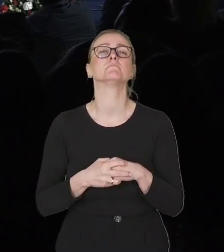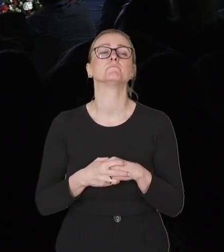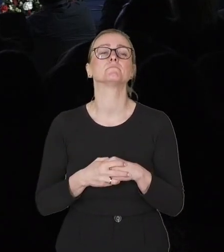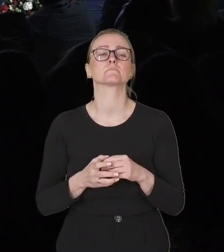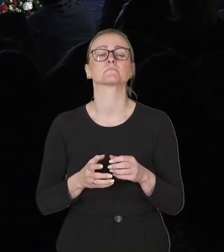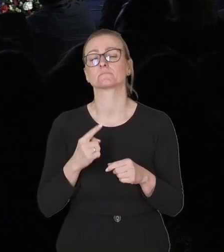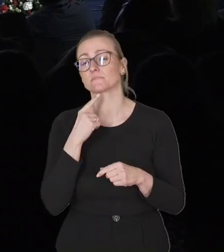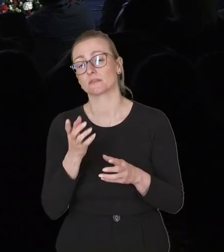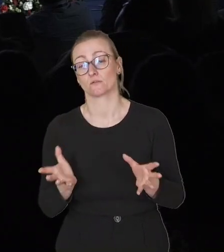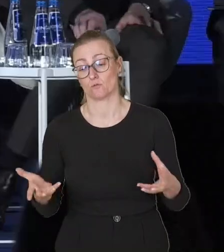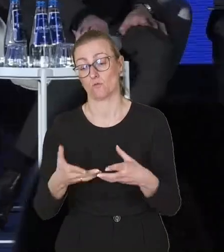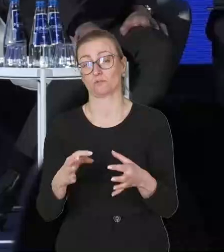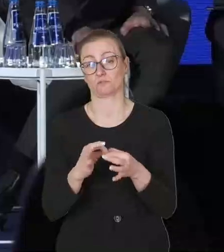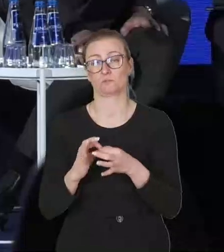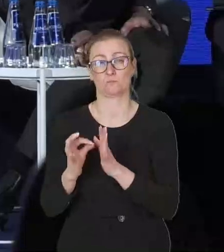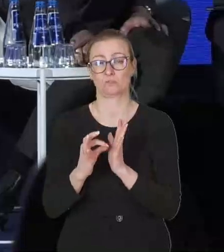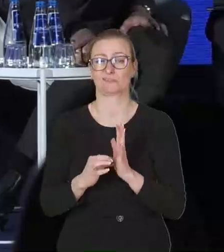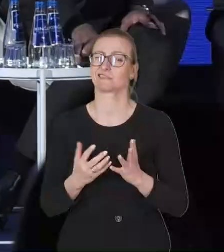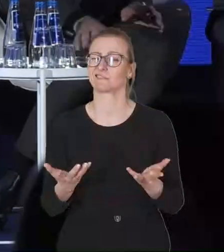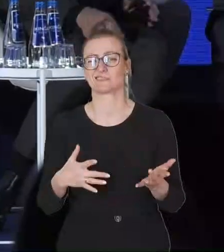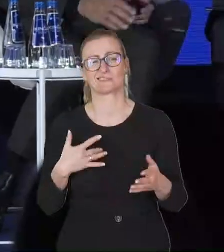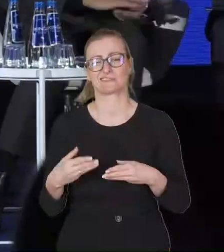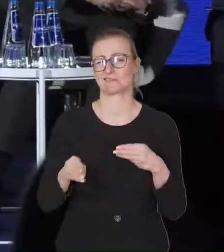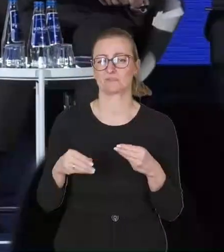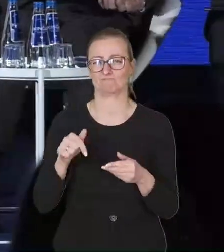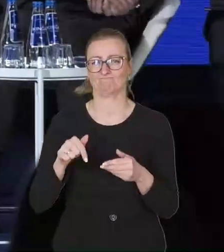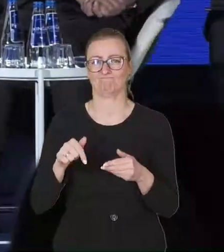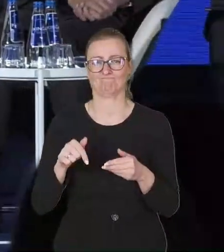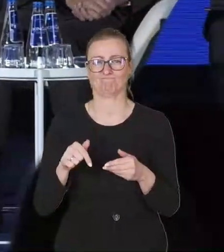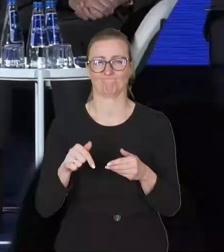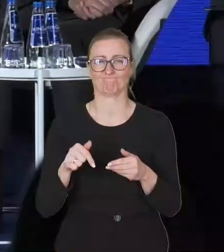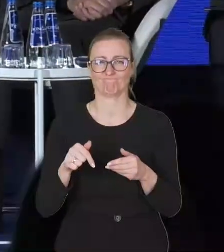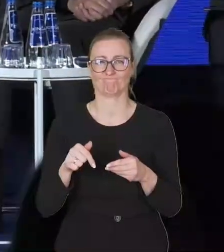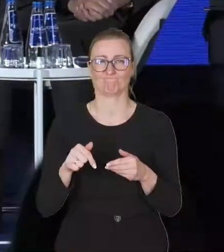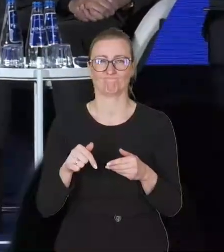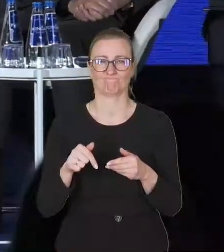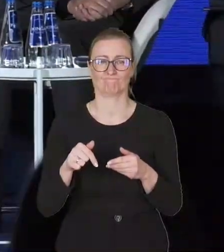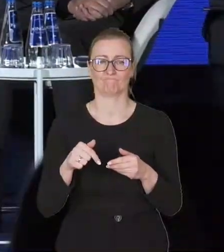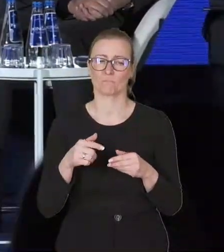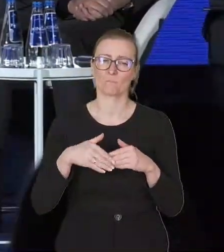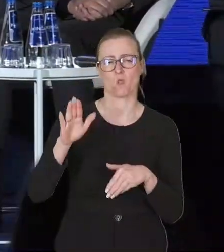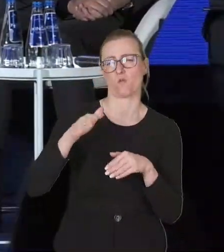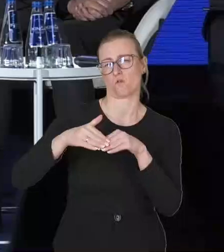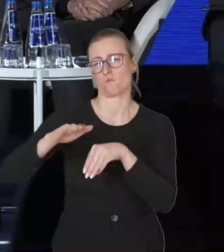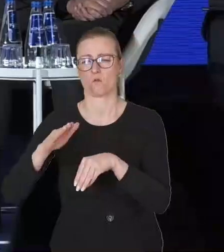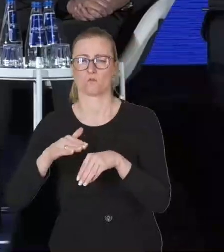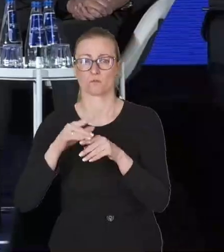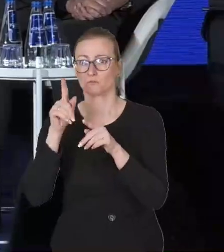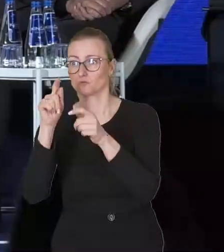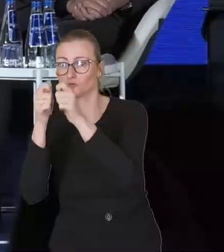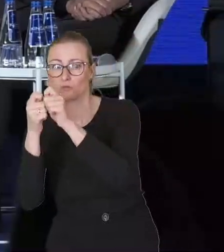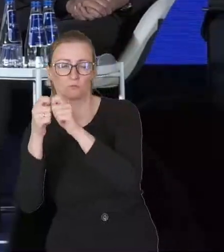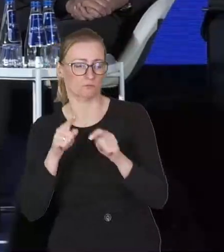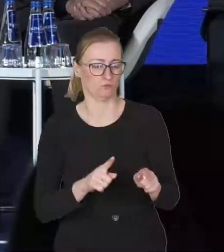to respond to these very accelerated changes that we are witnessing these days, and moreover, to